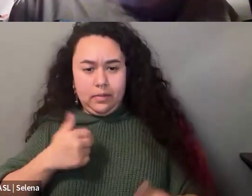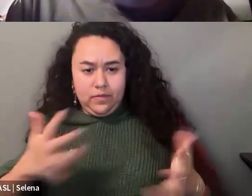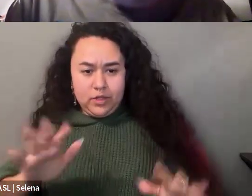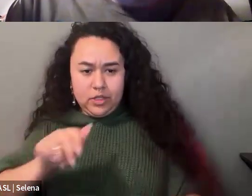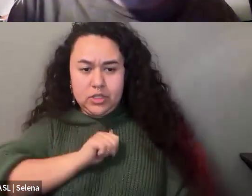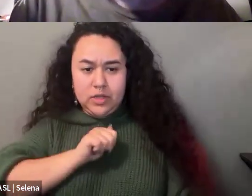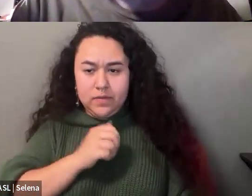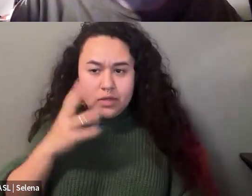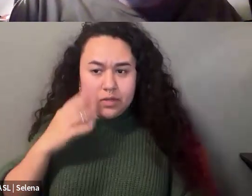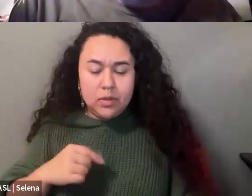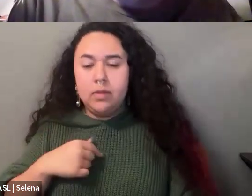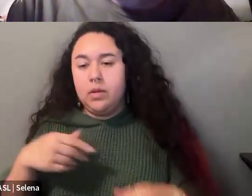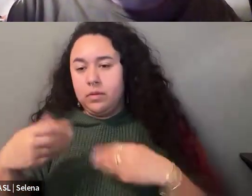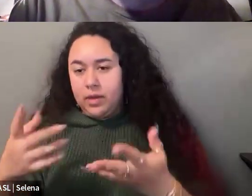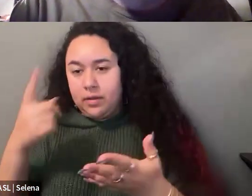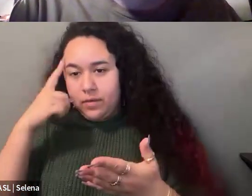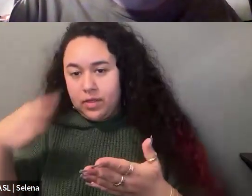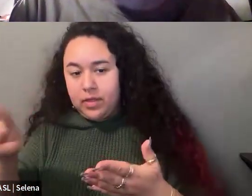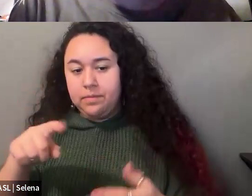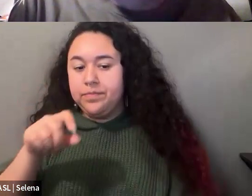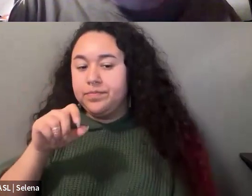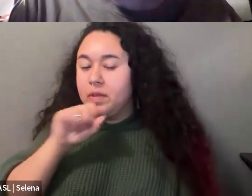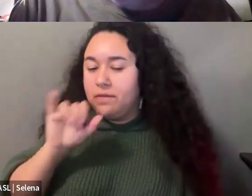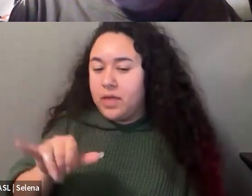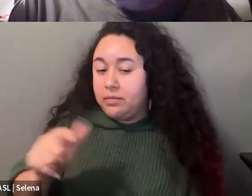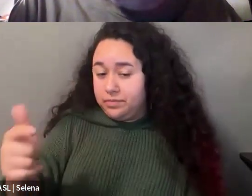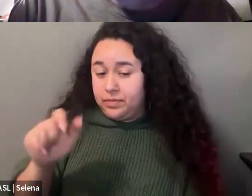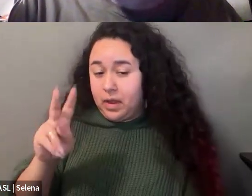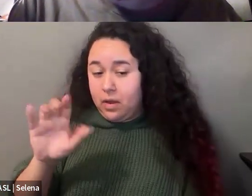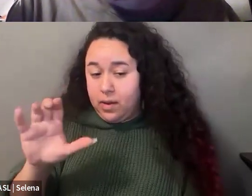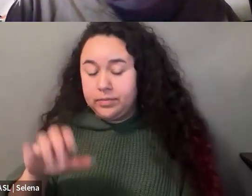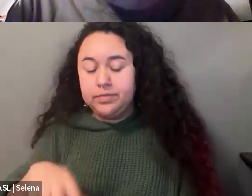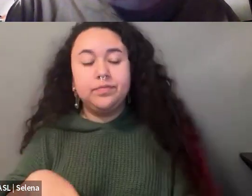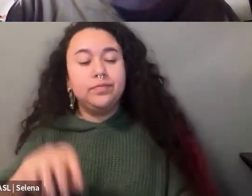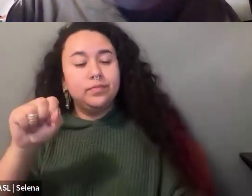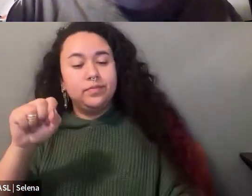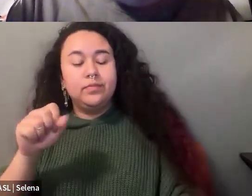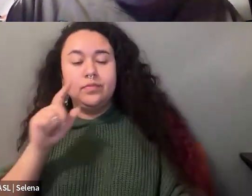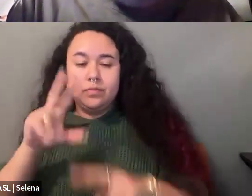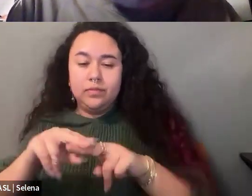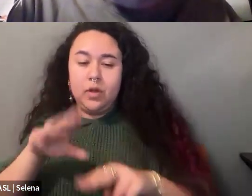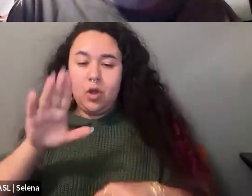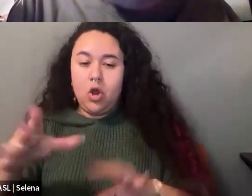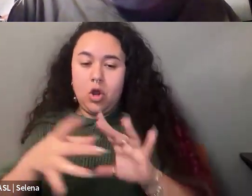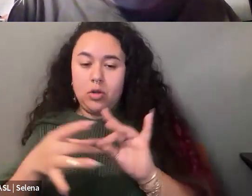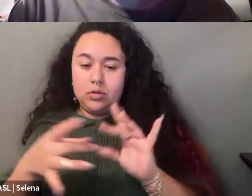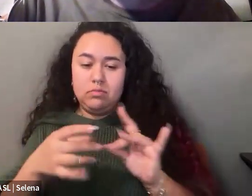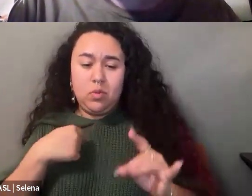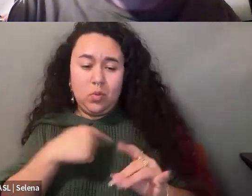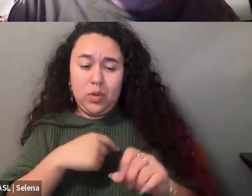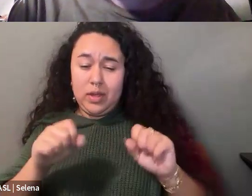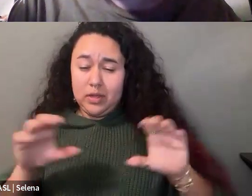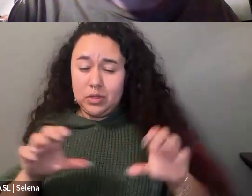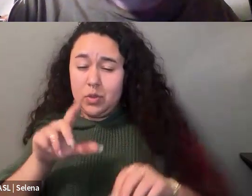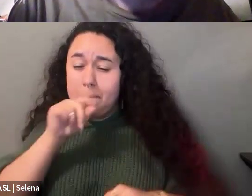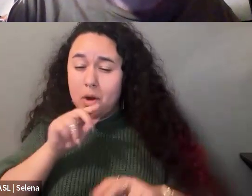I love that so much. Yeah, go Eric. I was going to say that too, that, kind of a little bit going off of that, but, we can do